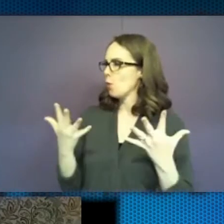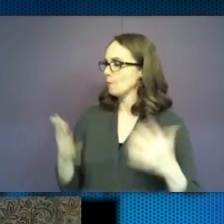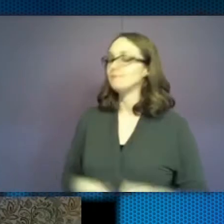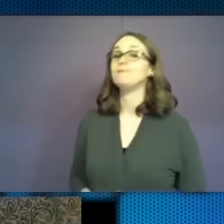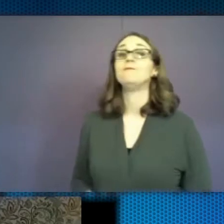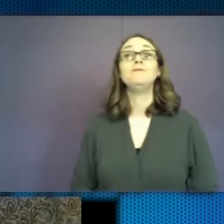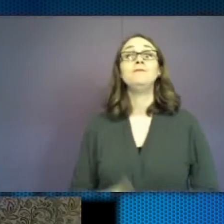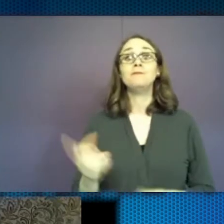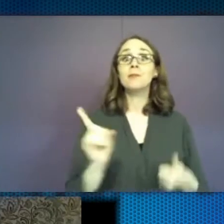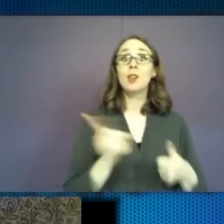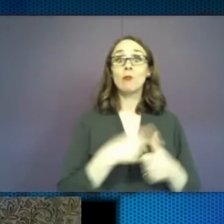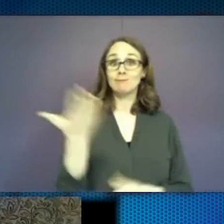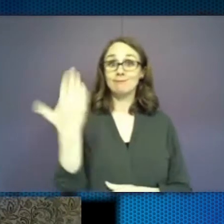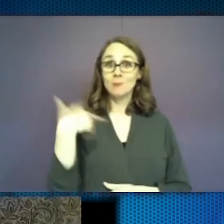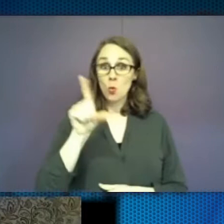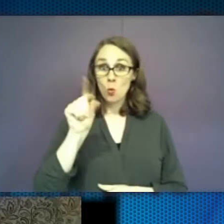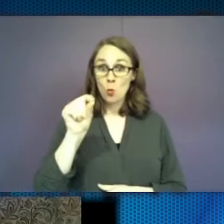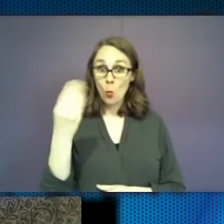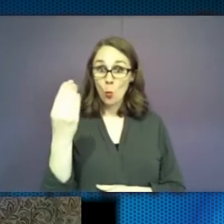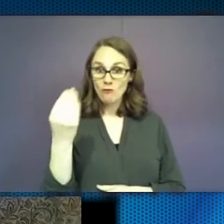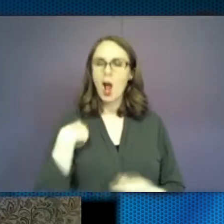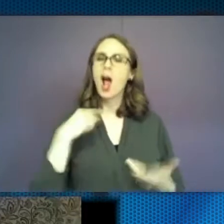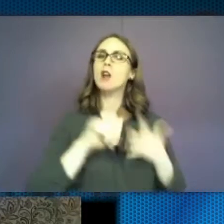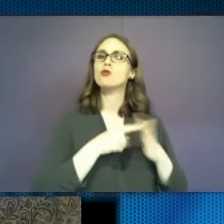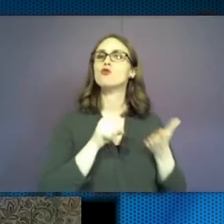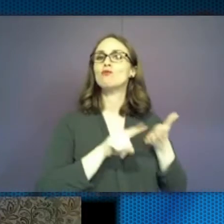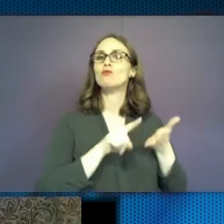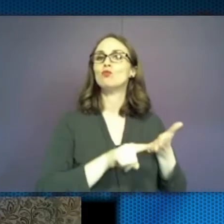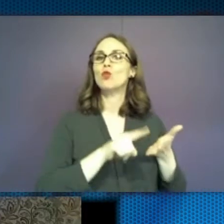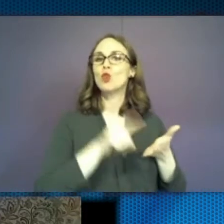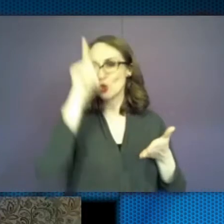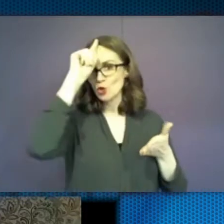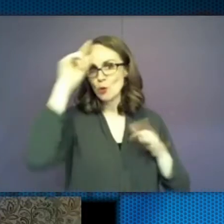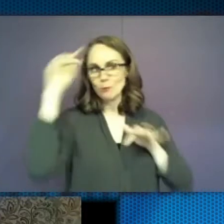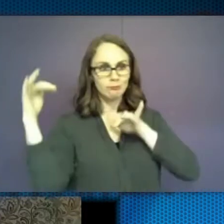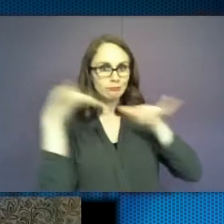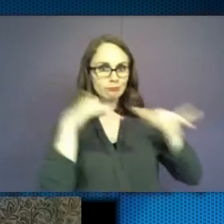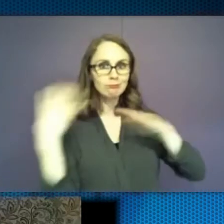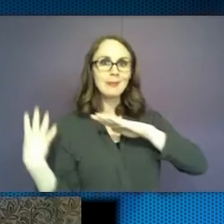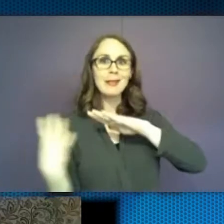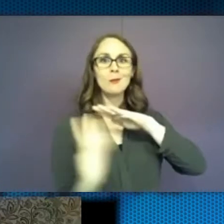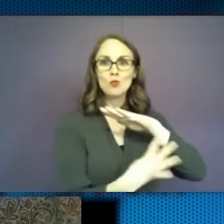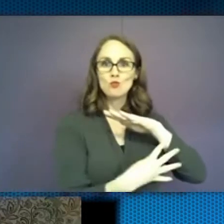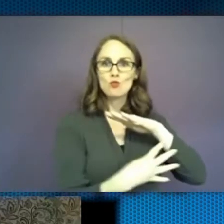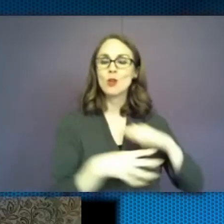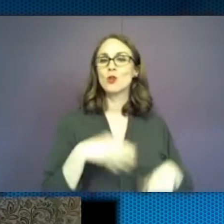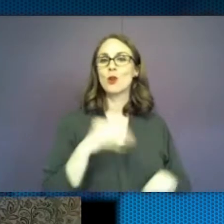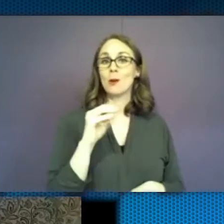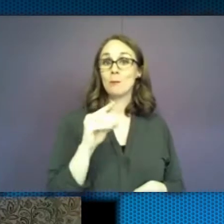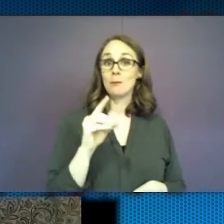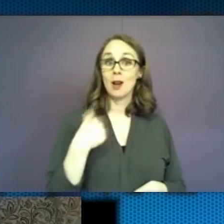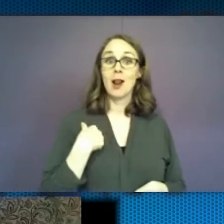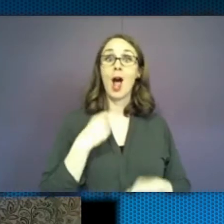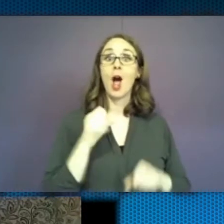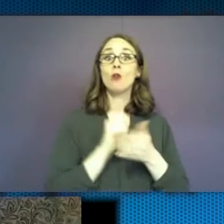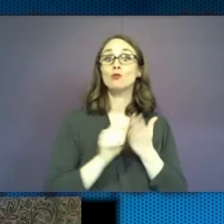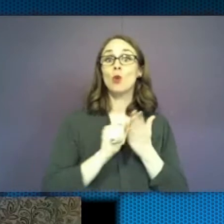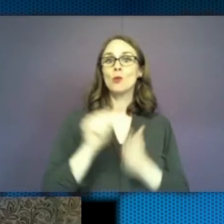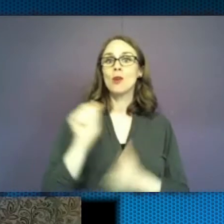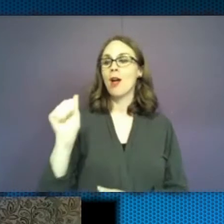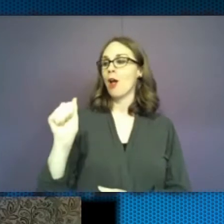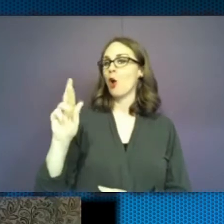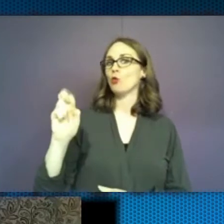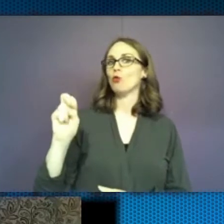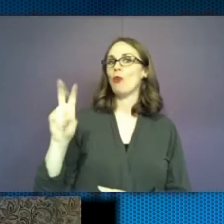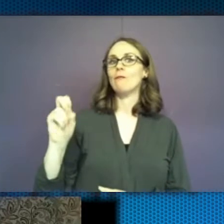in 2014, I began researching German immigration into Maryland when I wrote A Revolutionary Christmas, which premiered on the